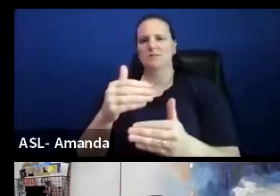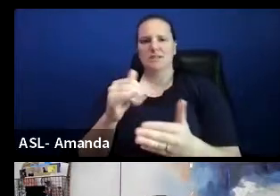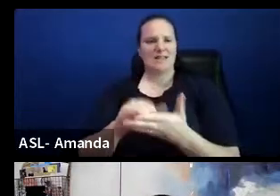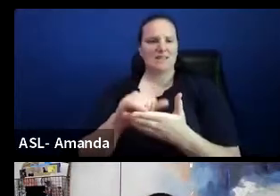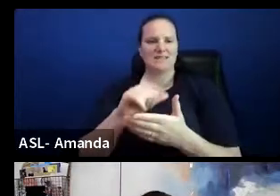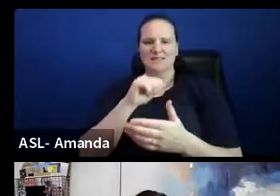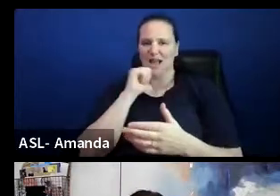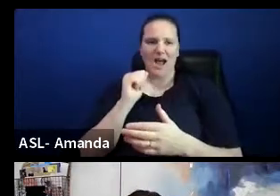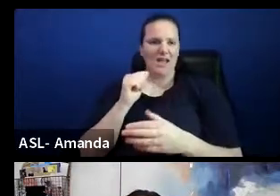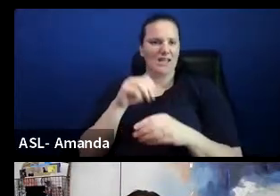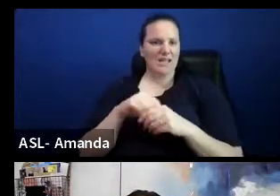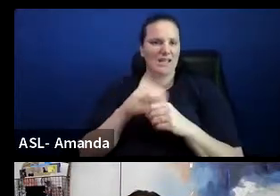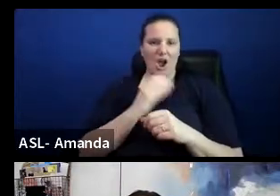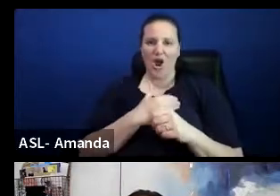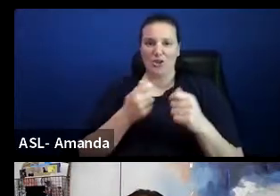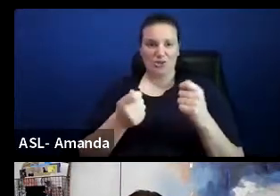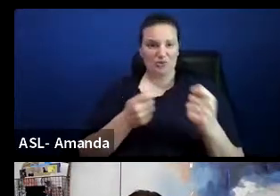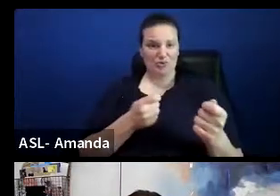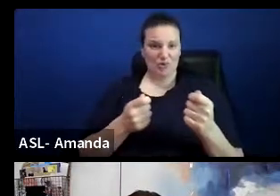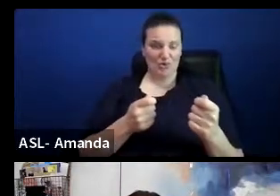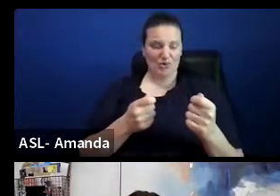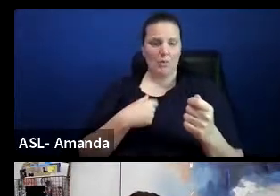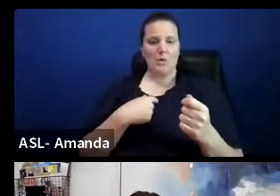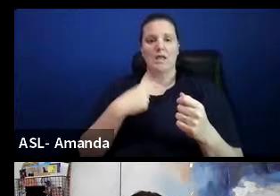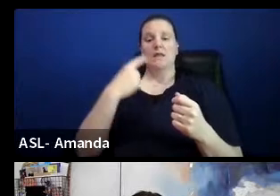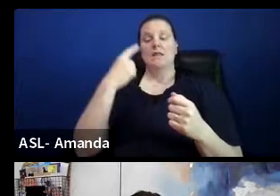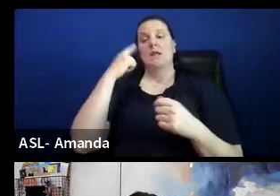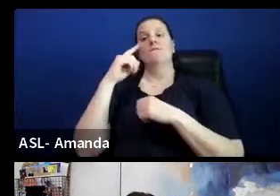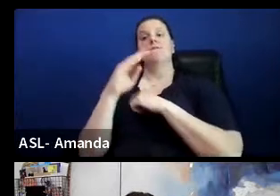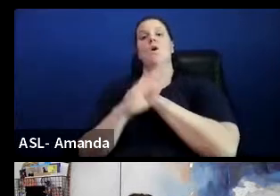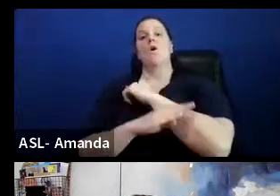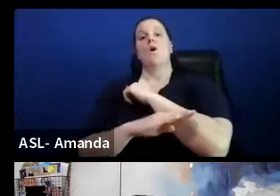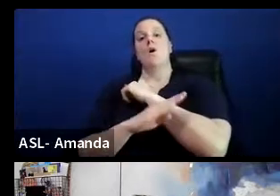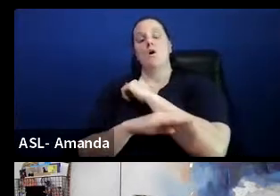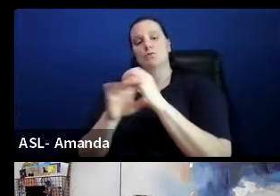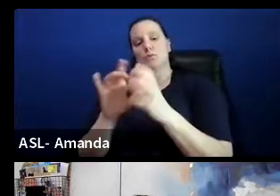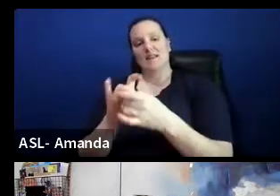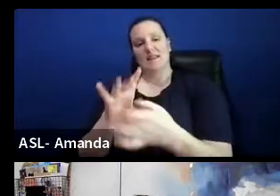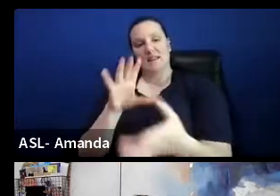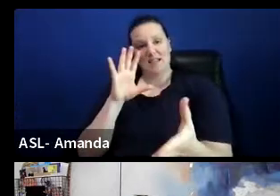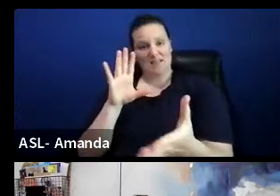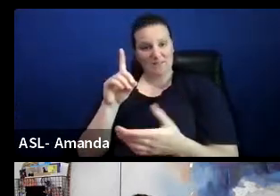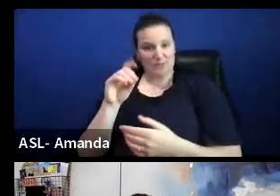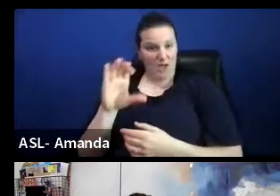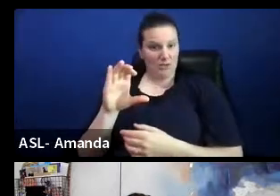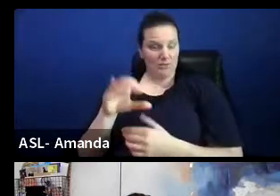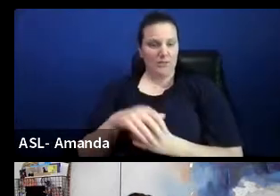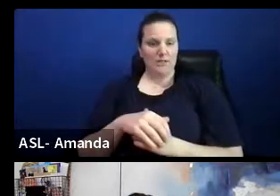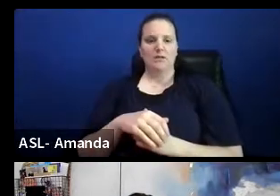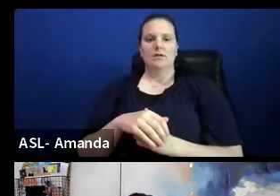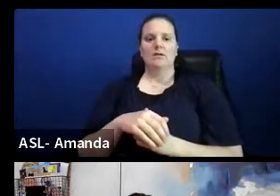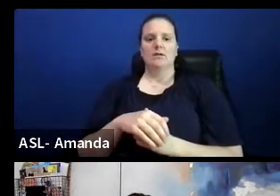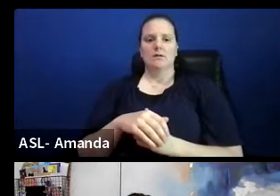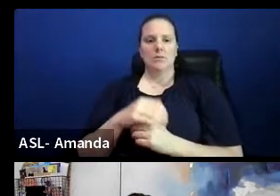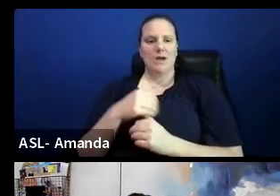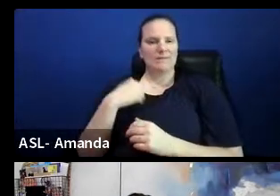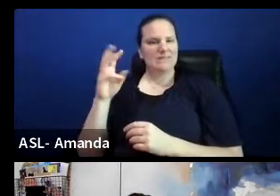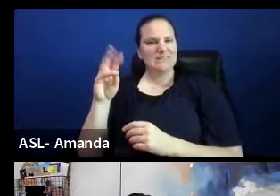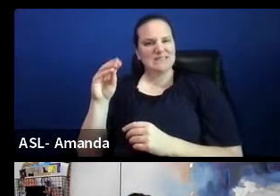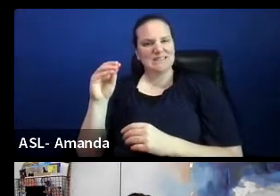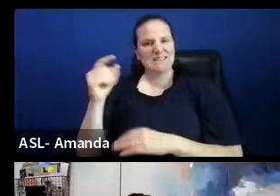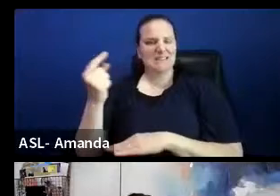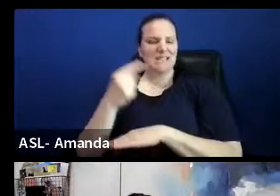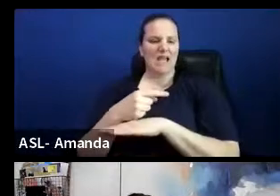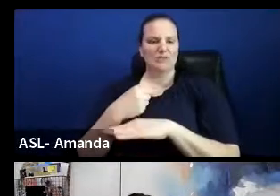under our control. But we think this fall, with the release of the document, then we will have 60 days to